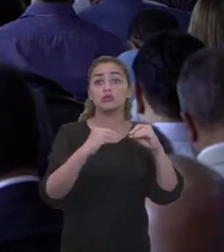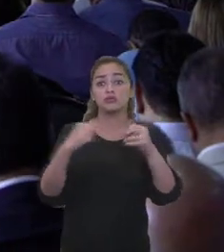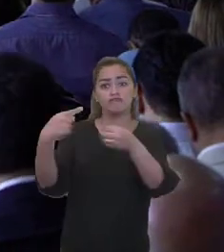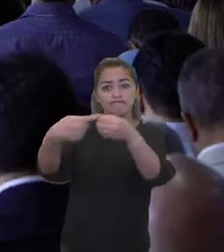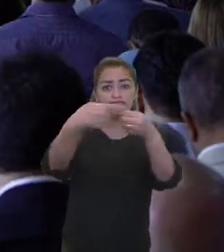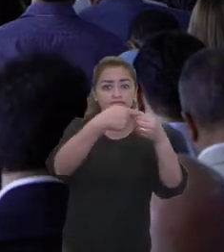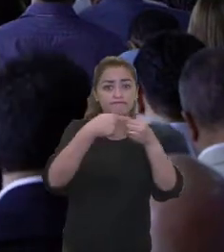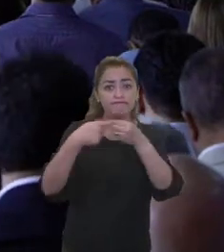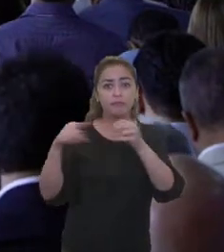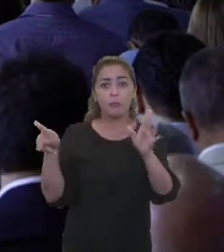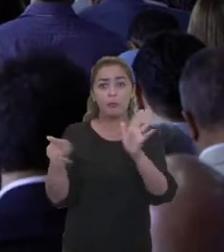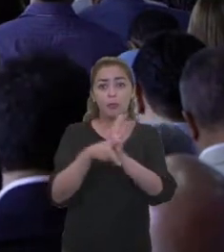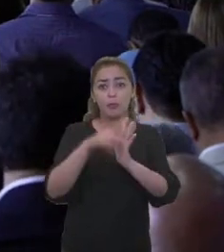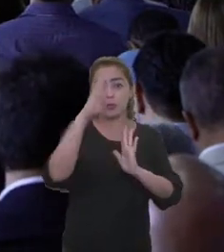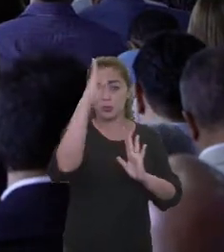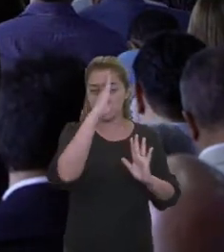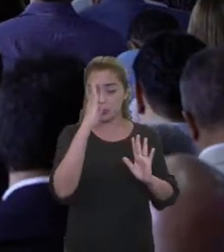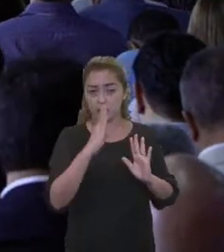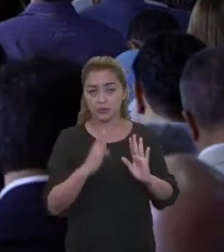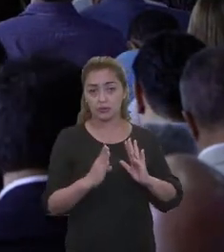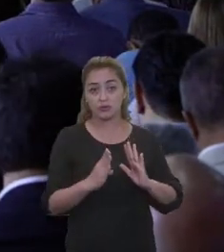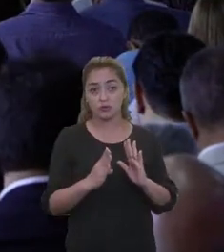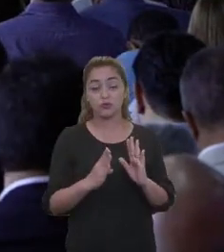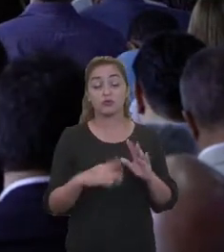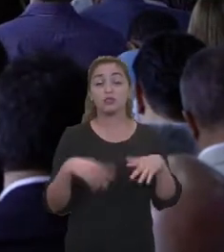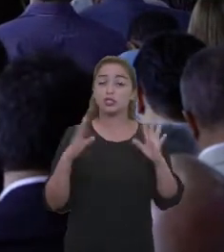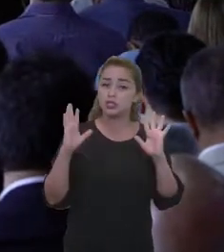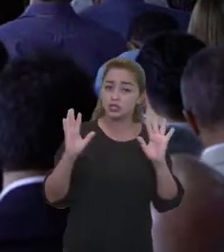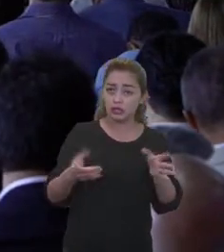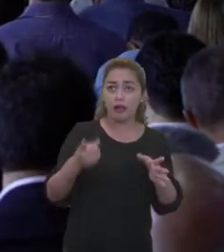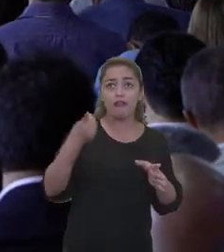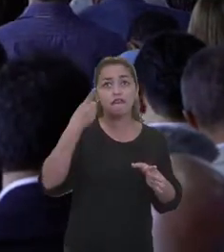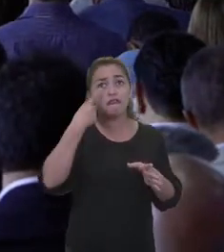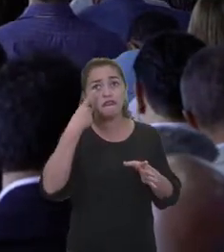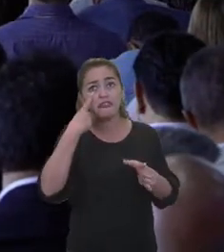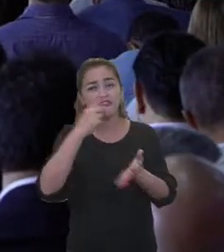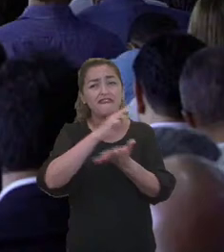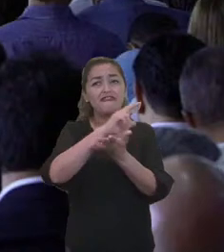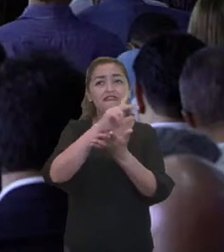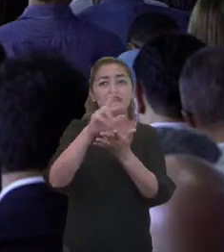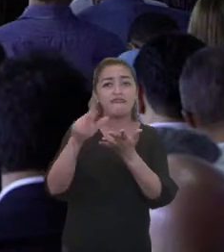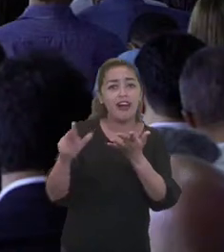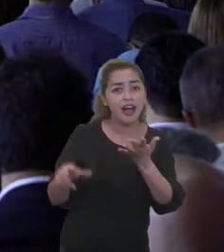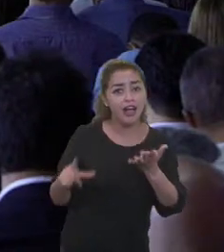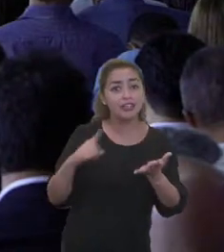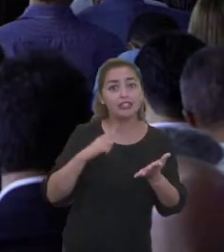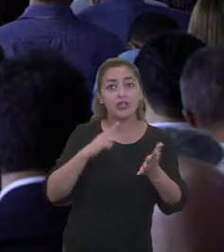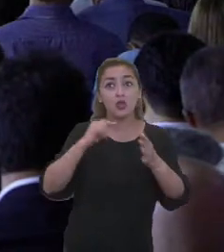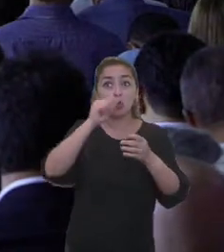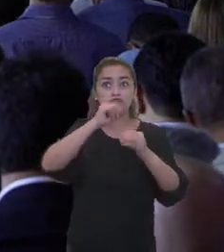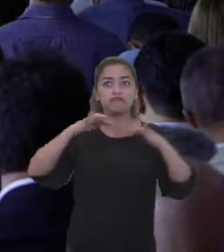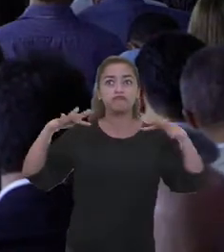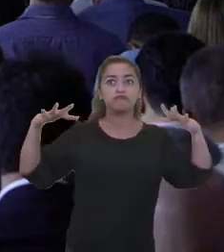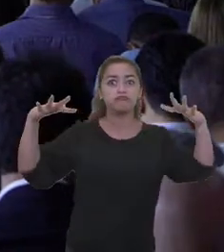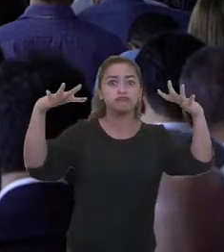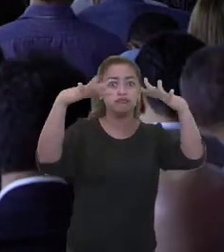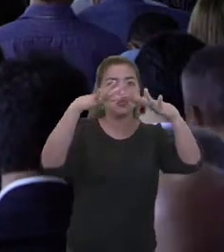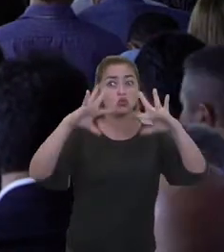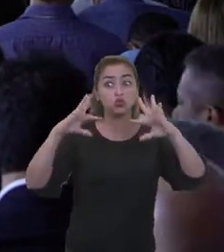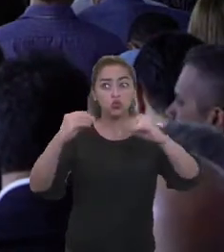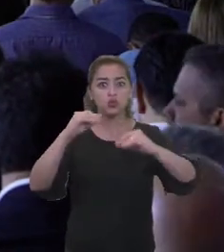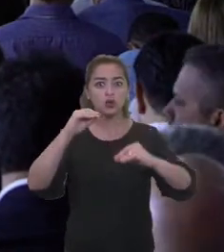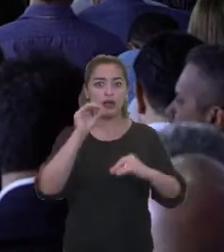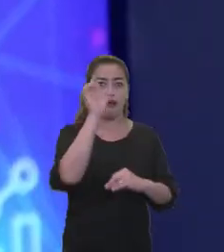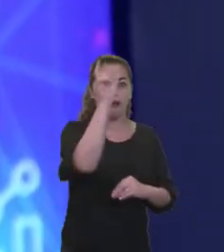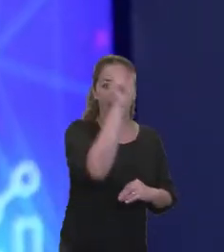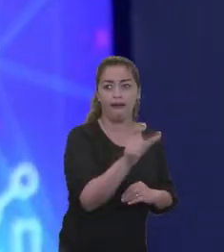to all municipalities of Brazil. We take our service there. We've seen in many occasions the effect of the coverage